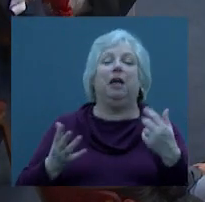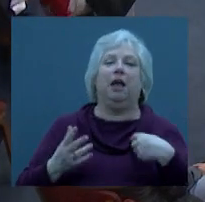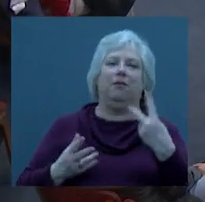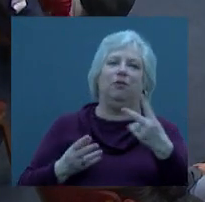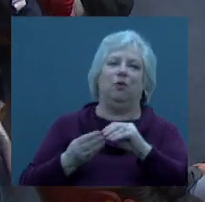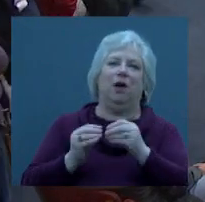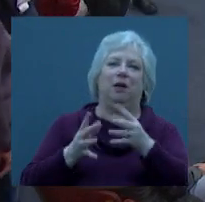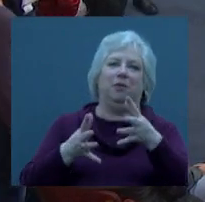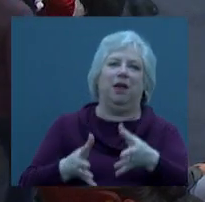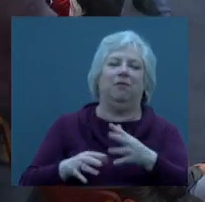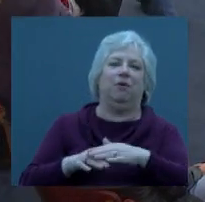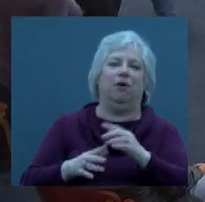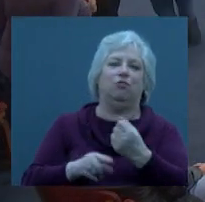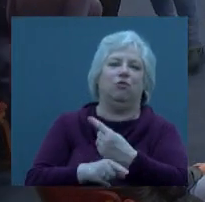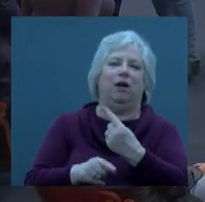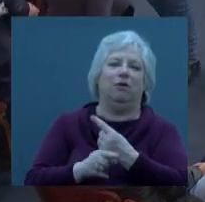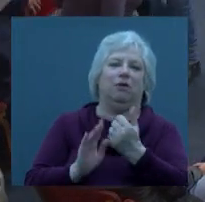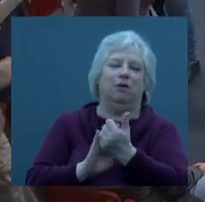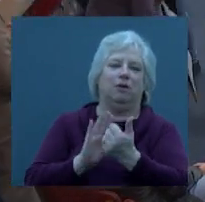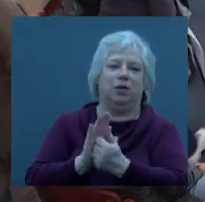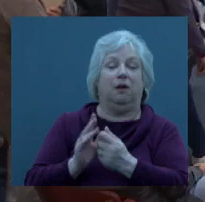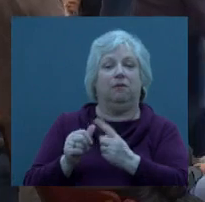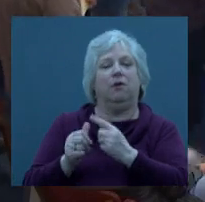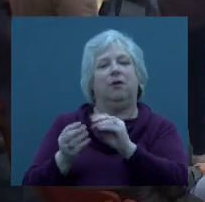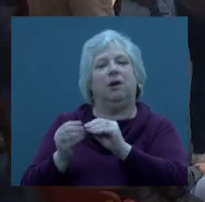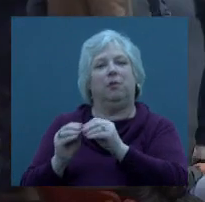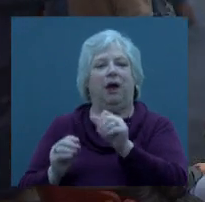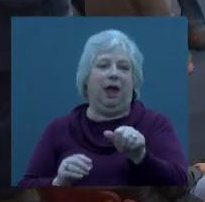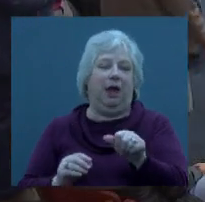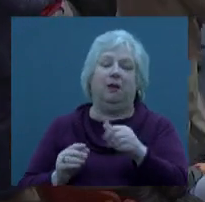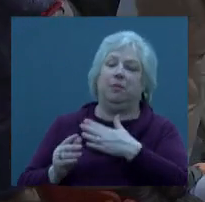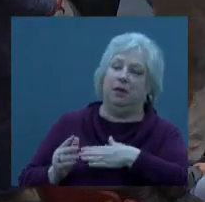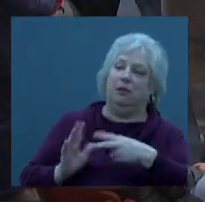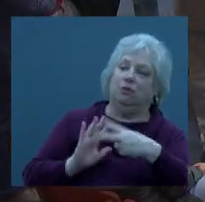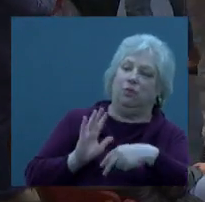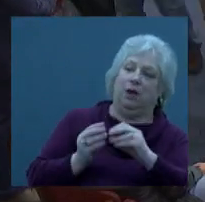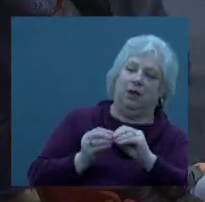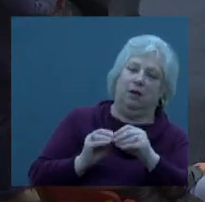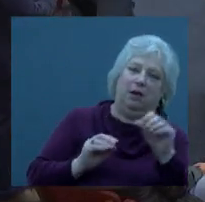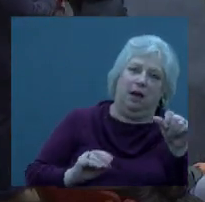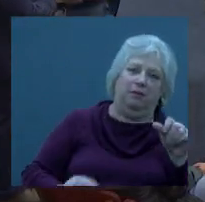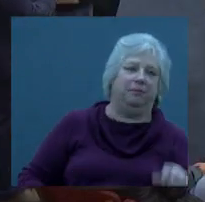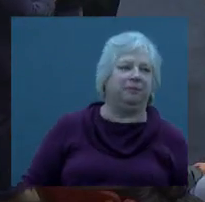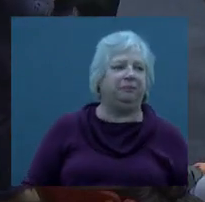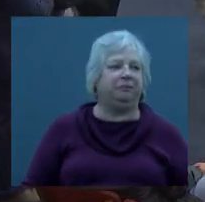regular agenda. First, we'll do item A. If you'll take us through item A, please, sir.